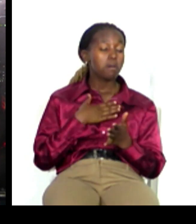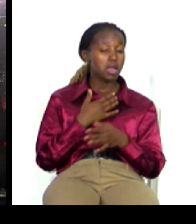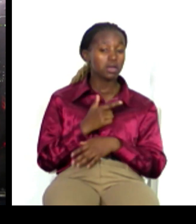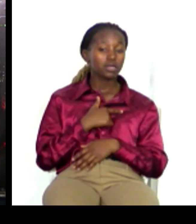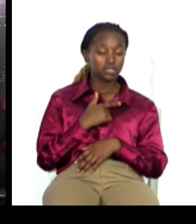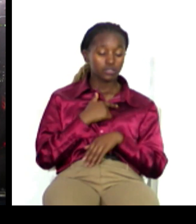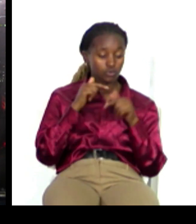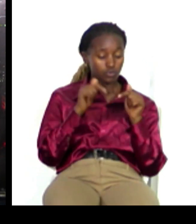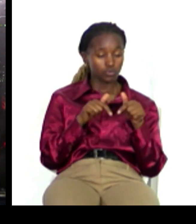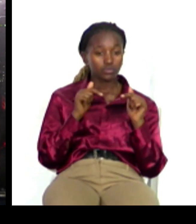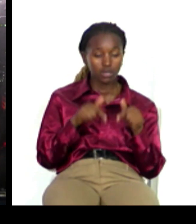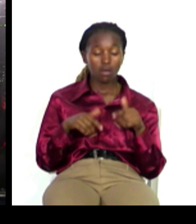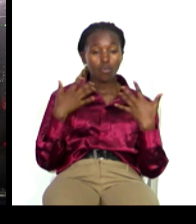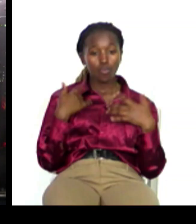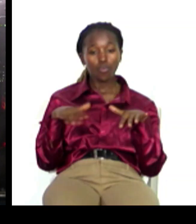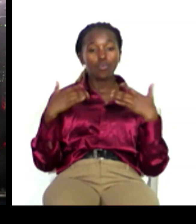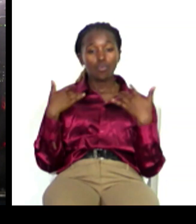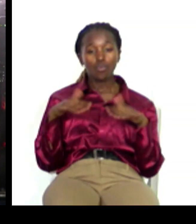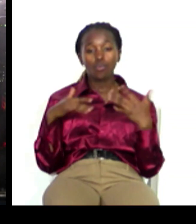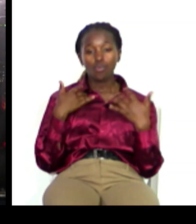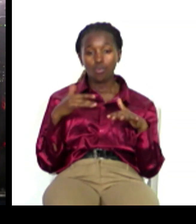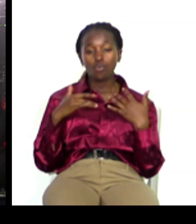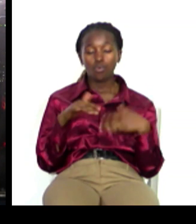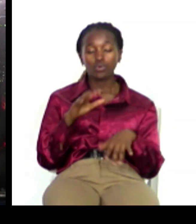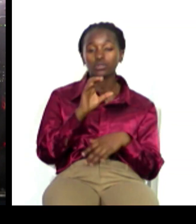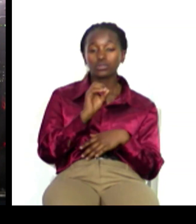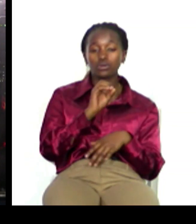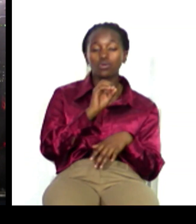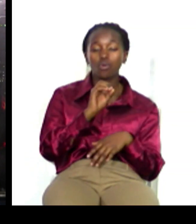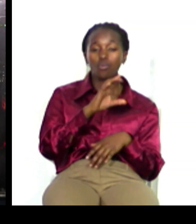Yes. Wow.